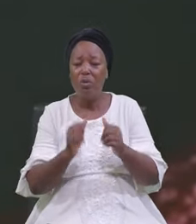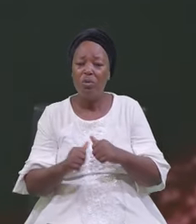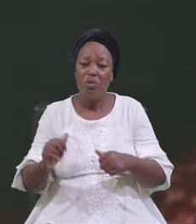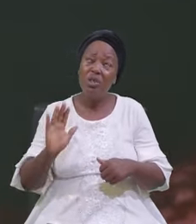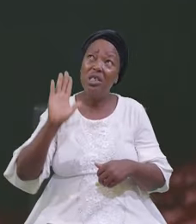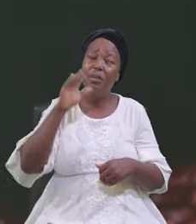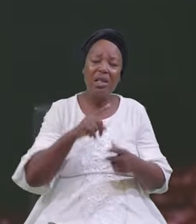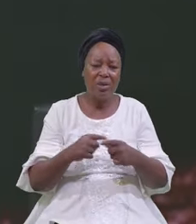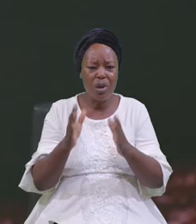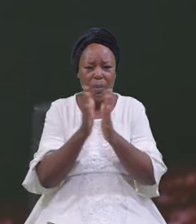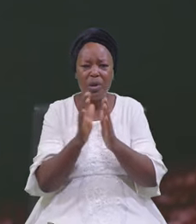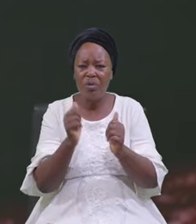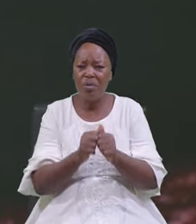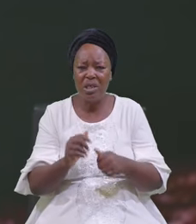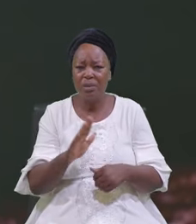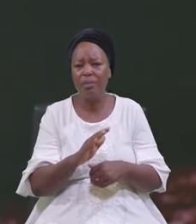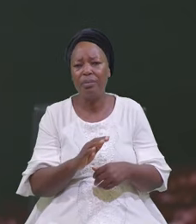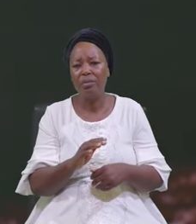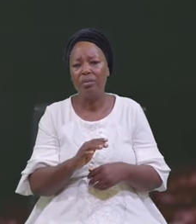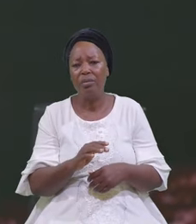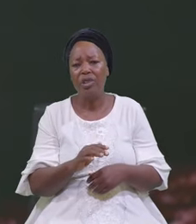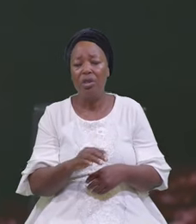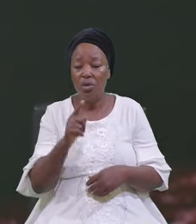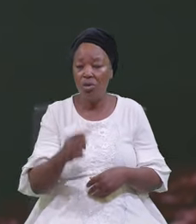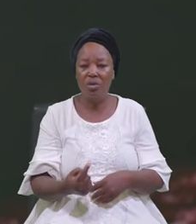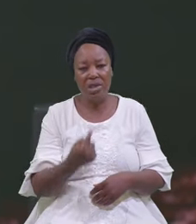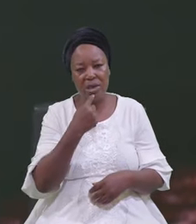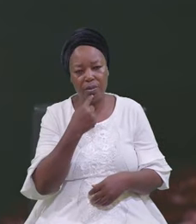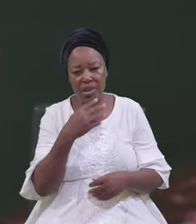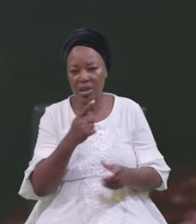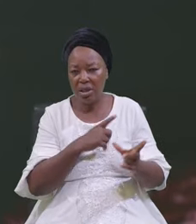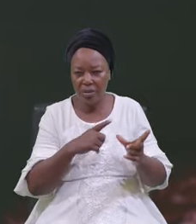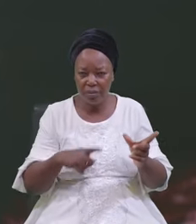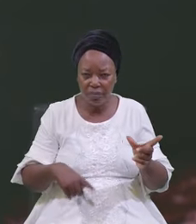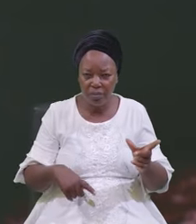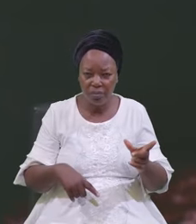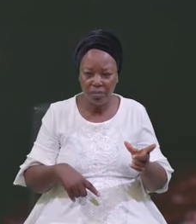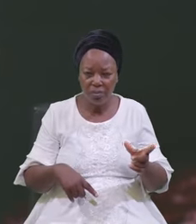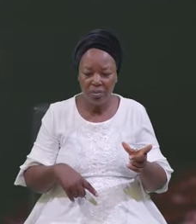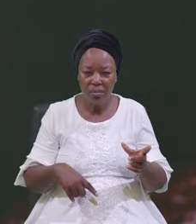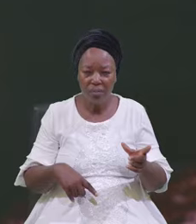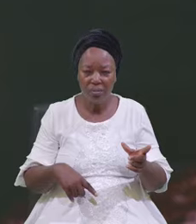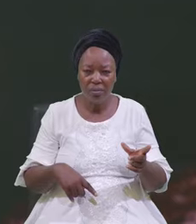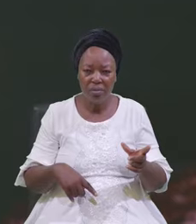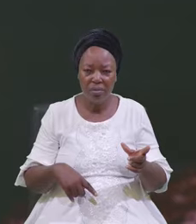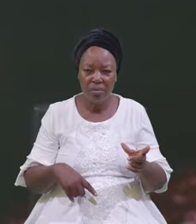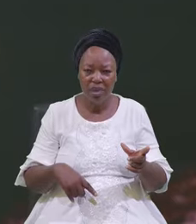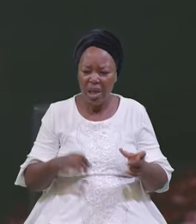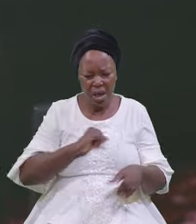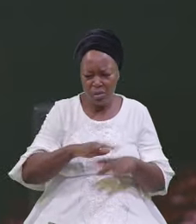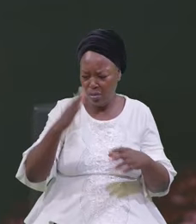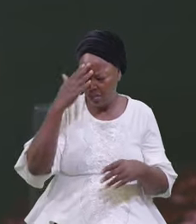you're praying along with him, you disappointed him. I don't know him. I don't know